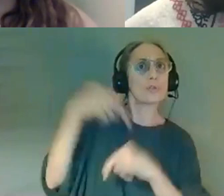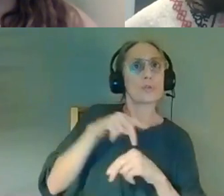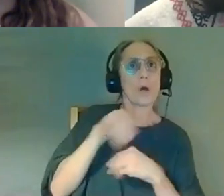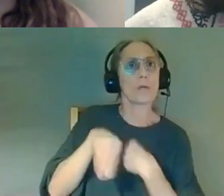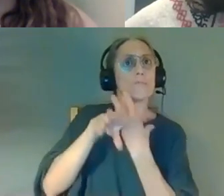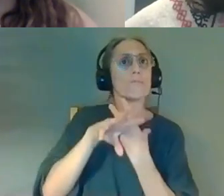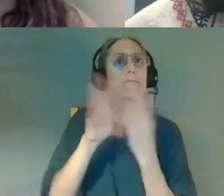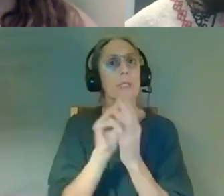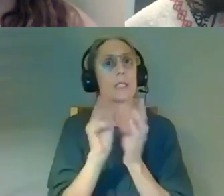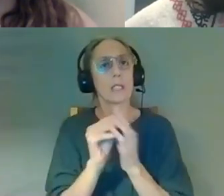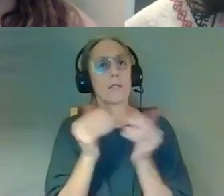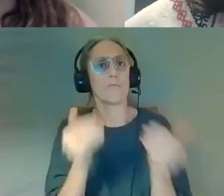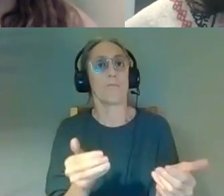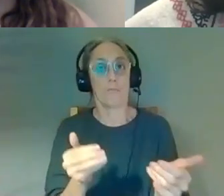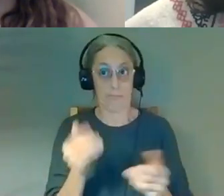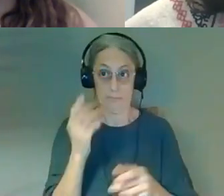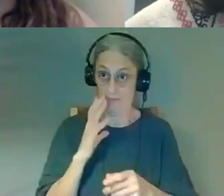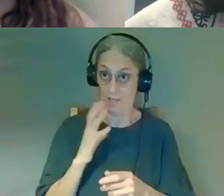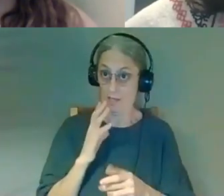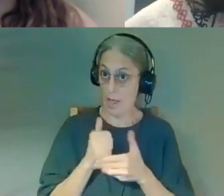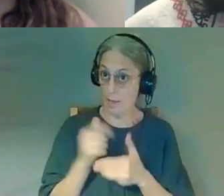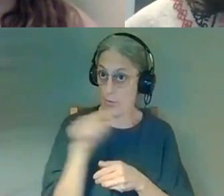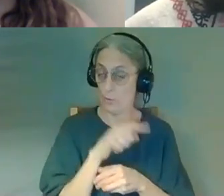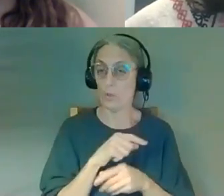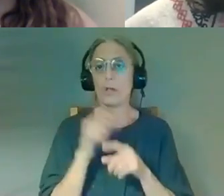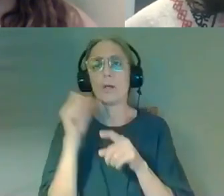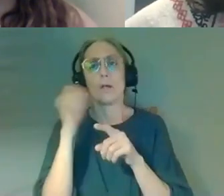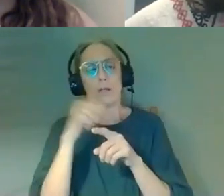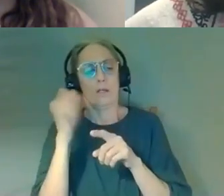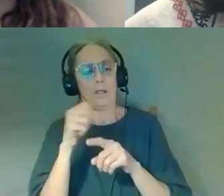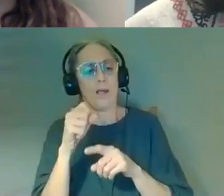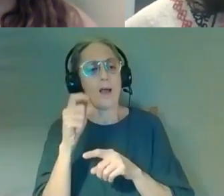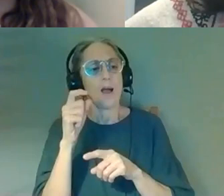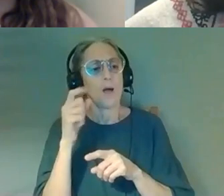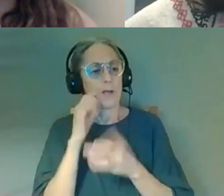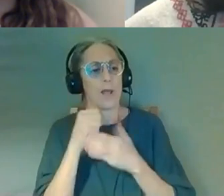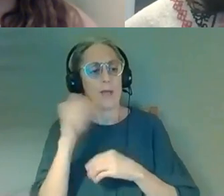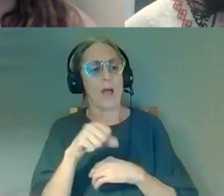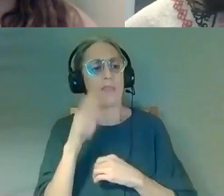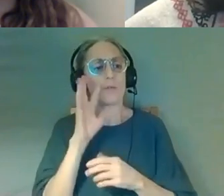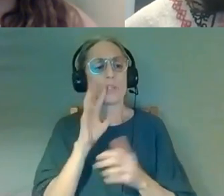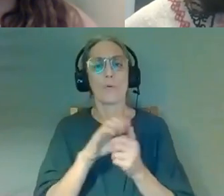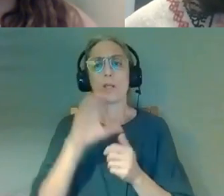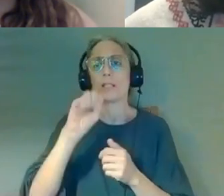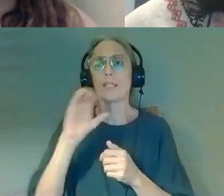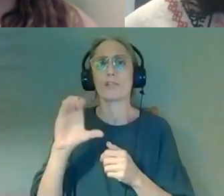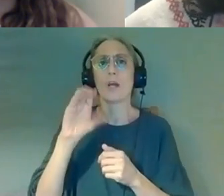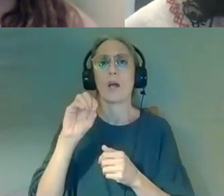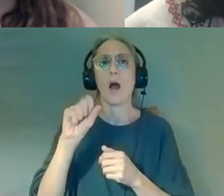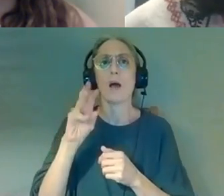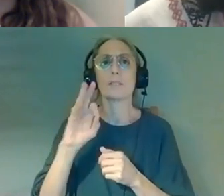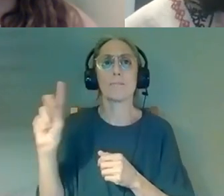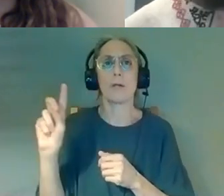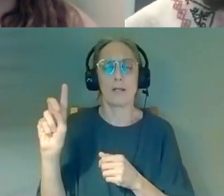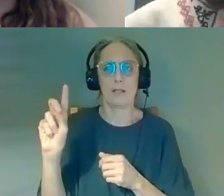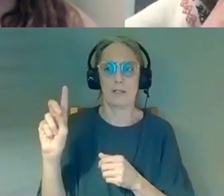Would that help? Yes, because we've talked to, I believe it's Secretary Osmond. I haven't been a party to